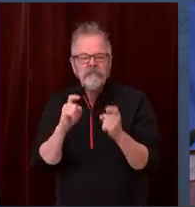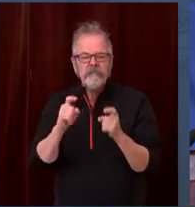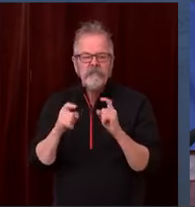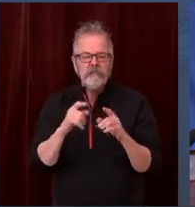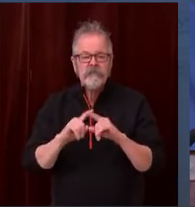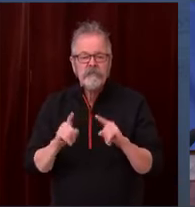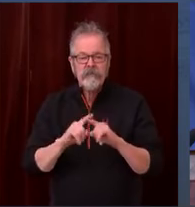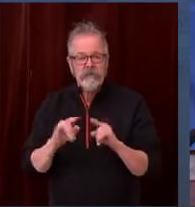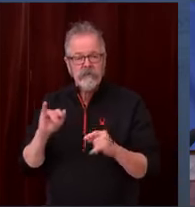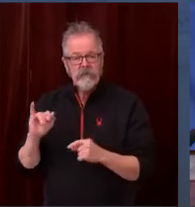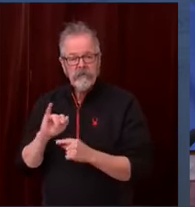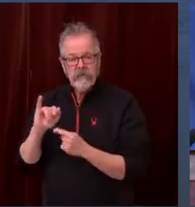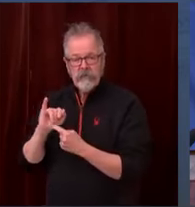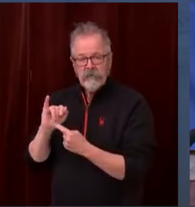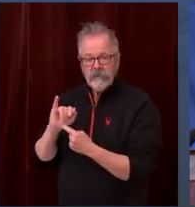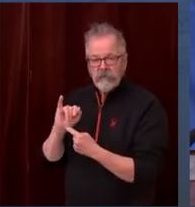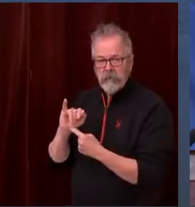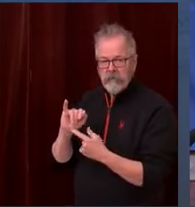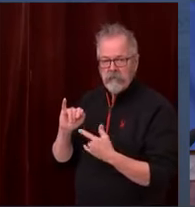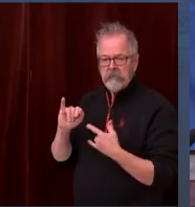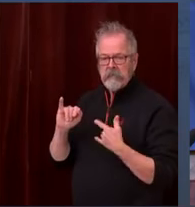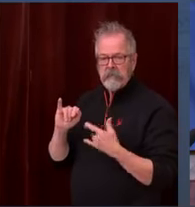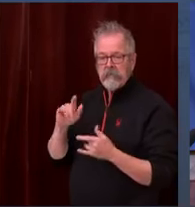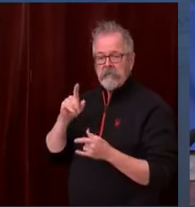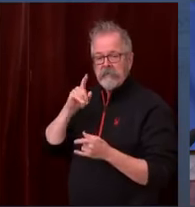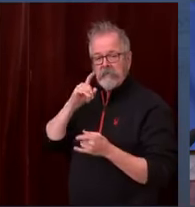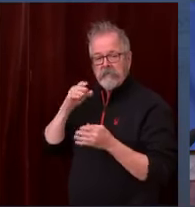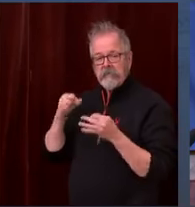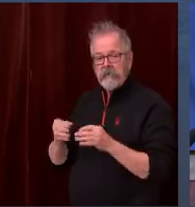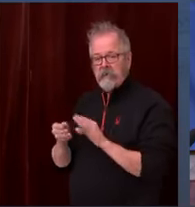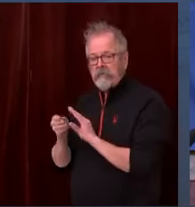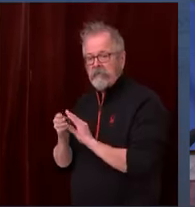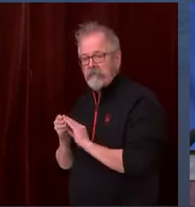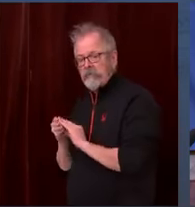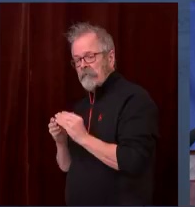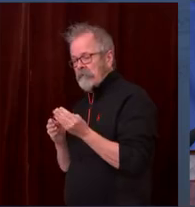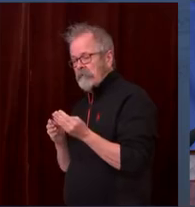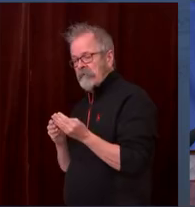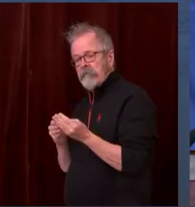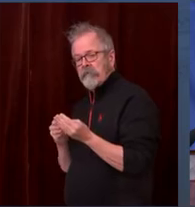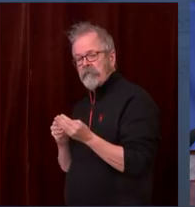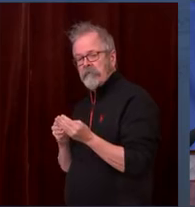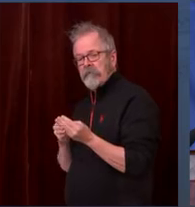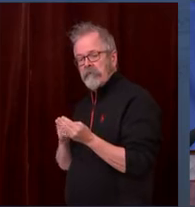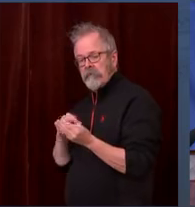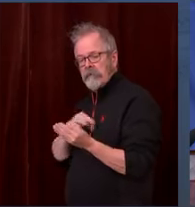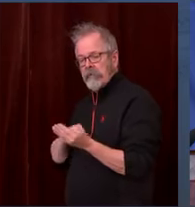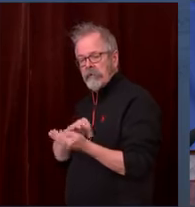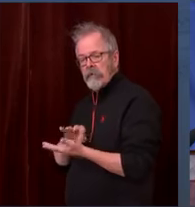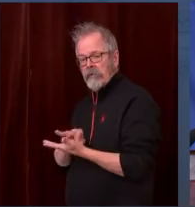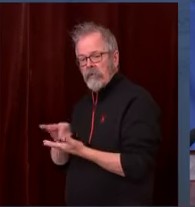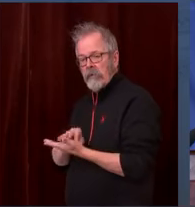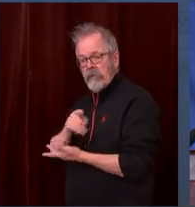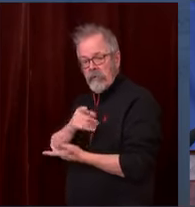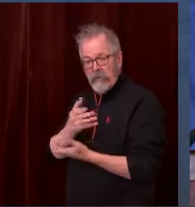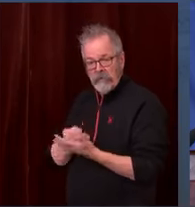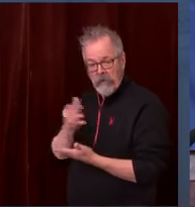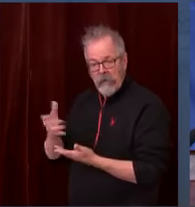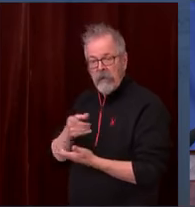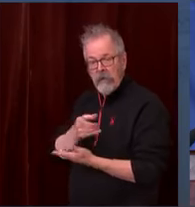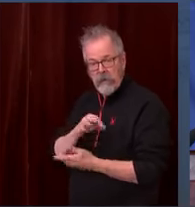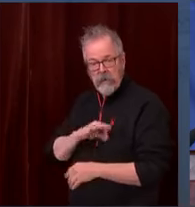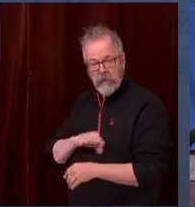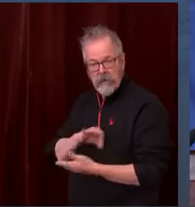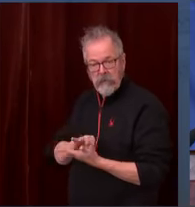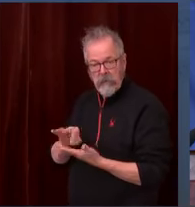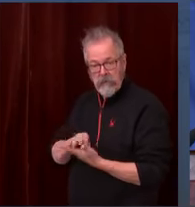disproportionately affects communities of color. And I want to thank Commissioner Kreidler for his leadership. He has been pushing the ball on this for